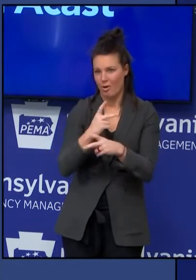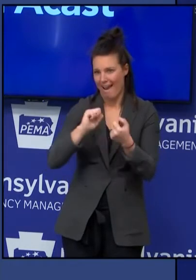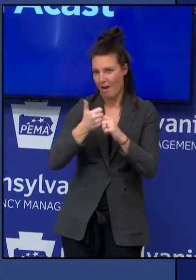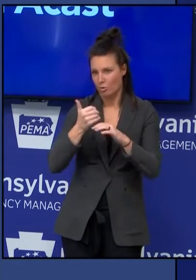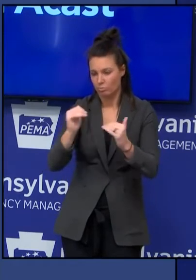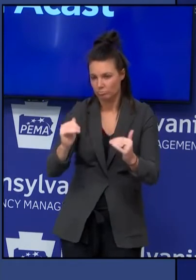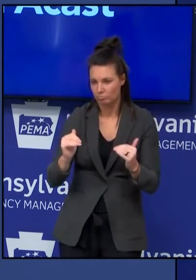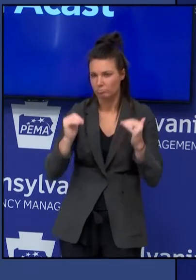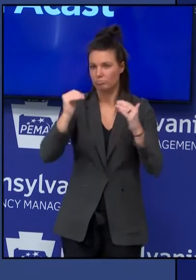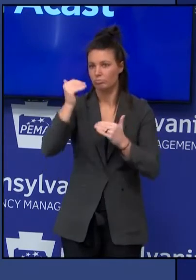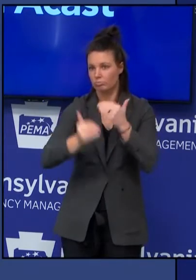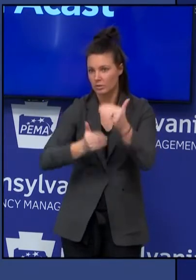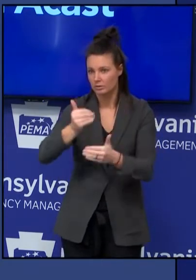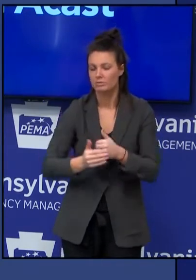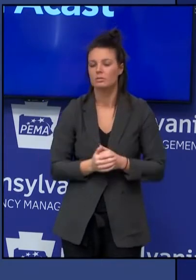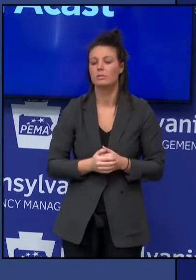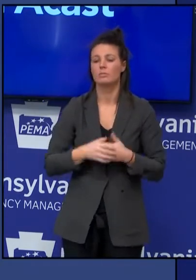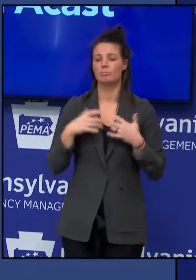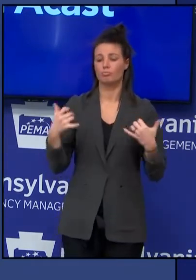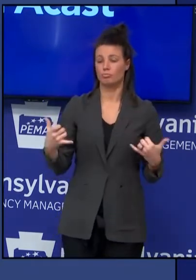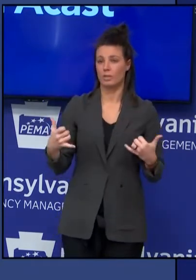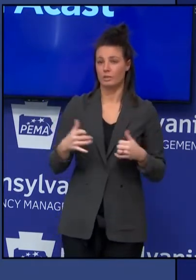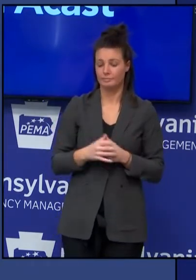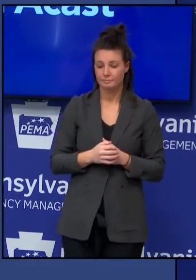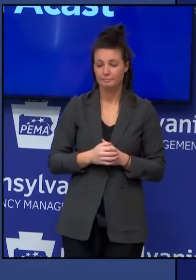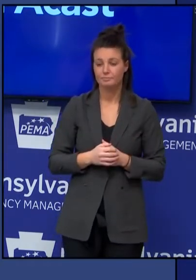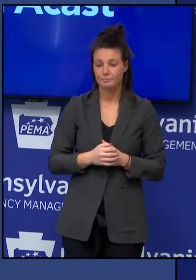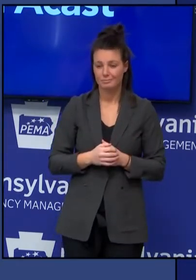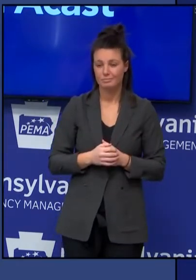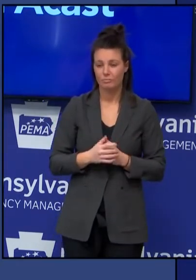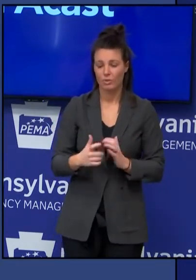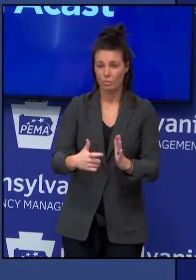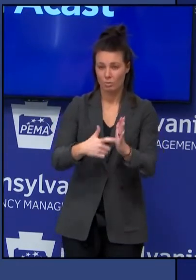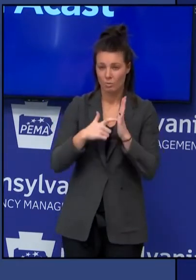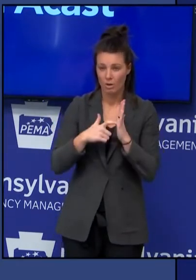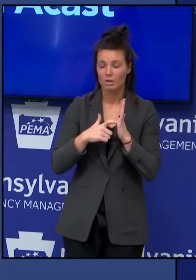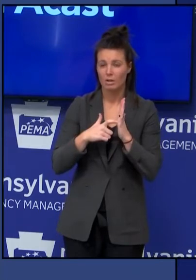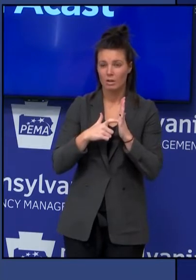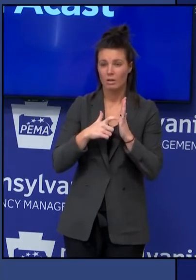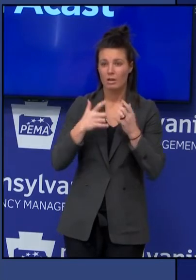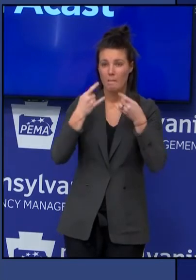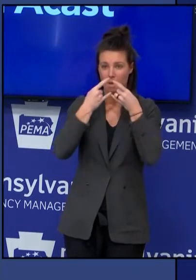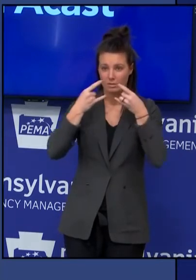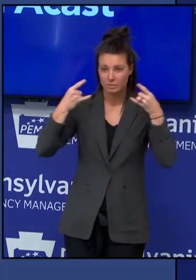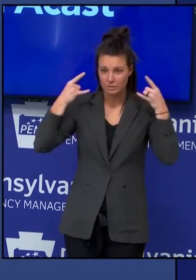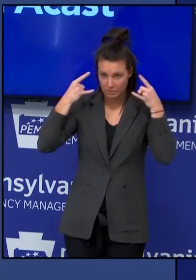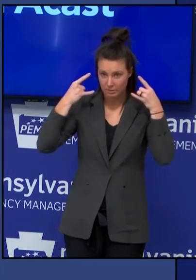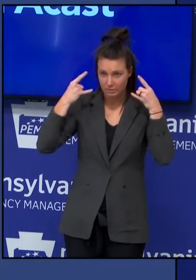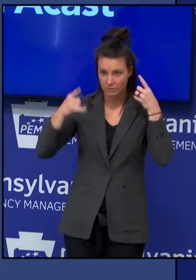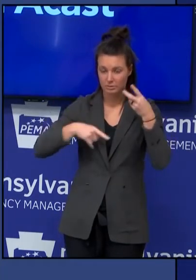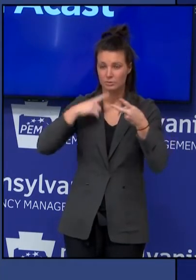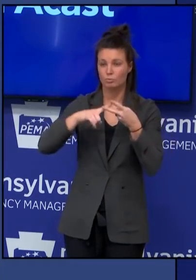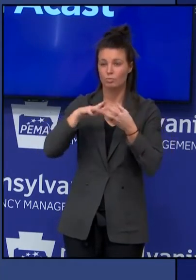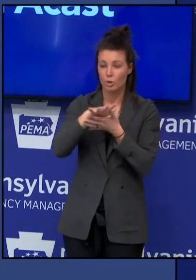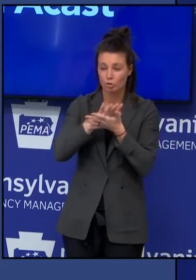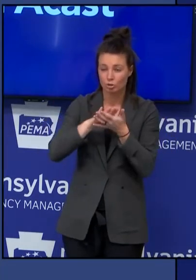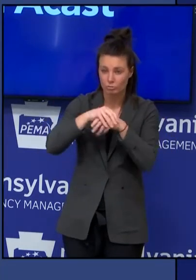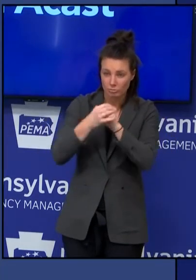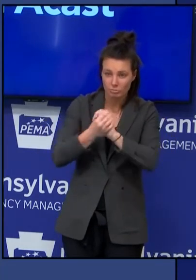process. In the meantime, we must mask up, wash